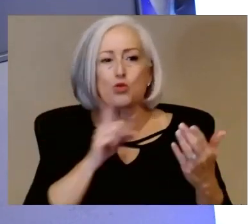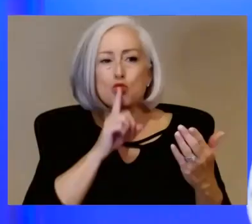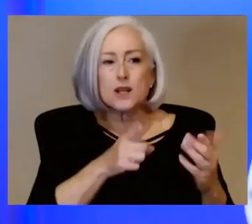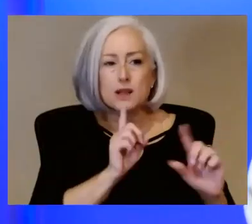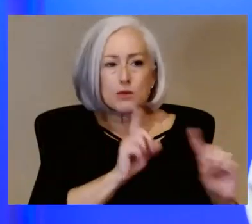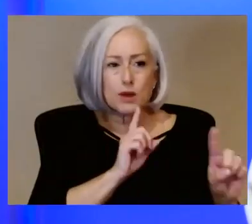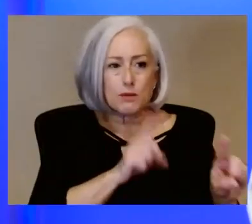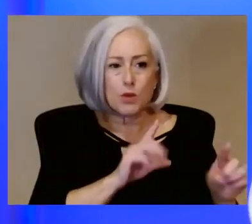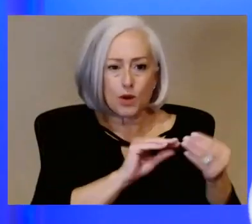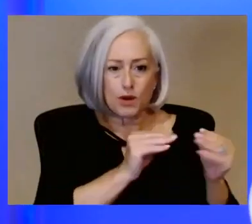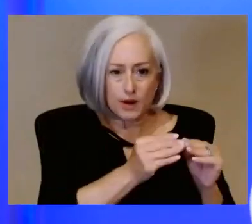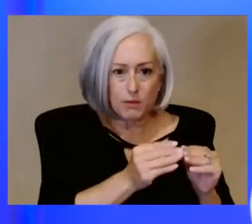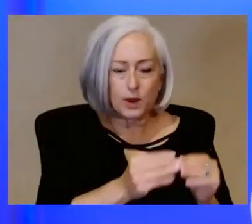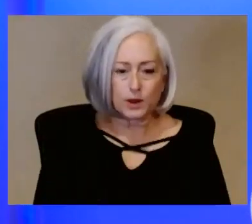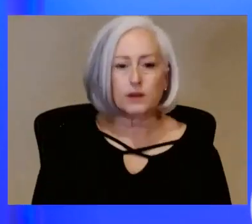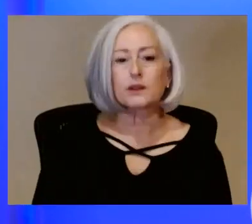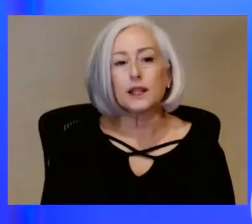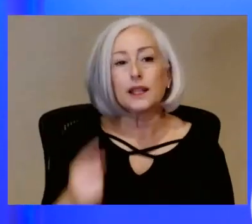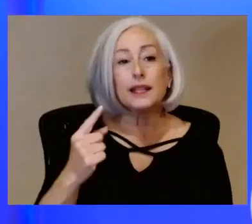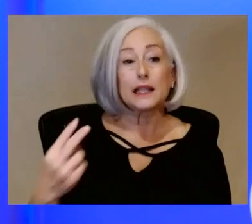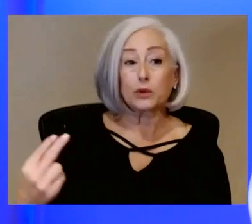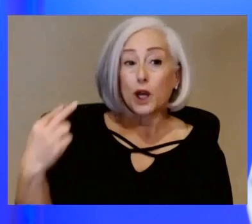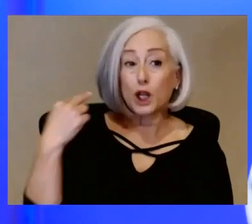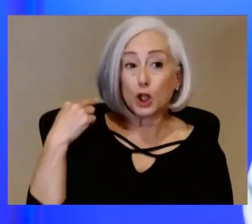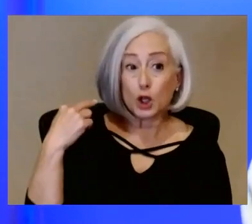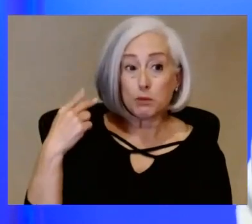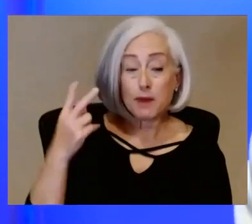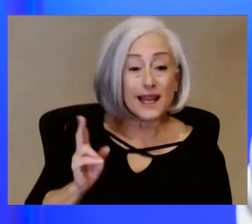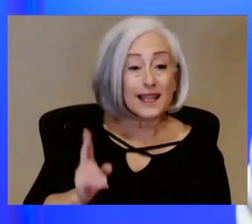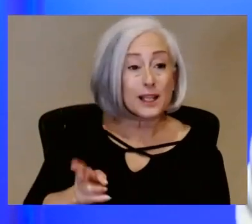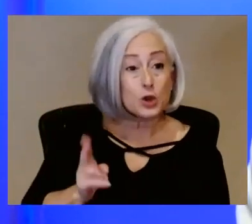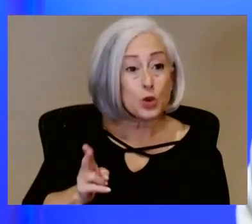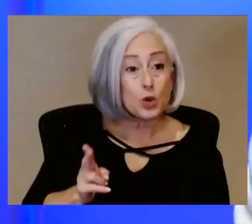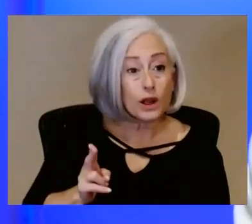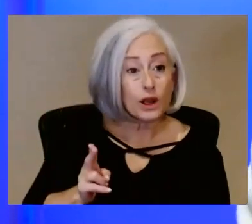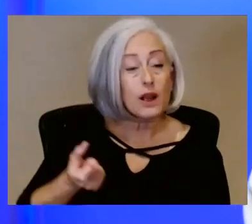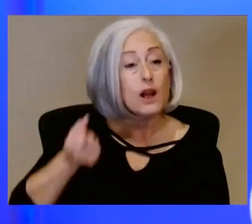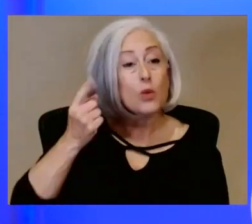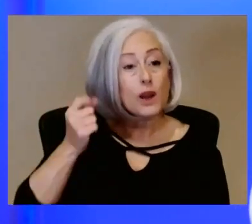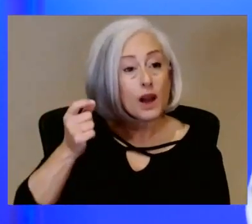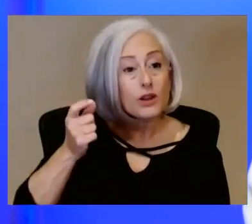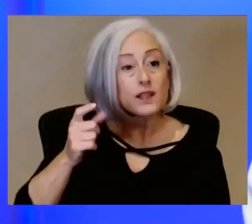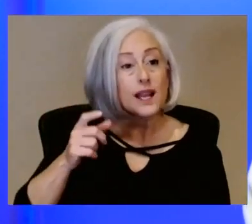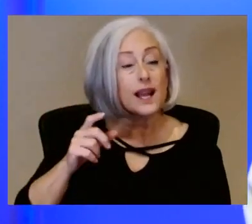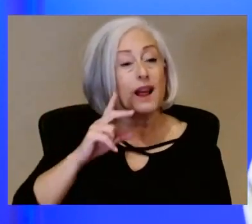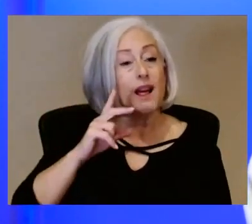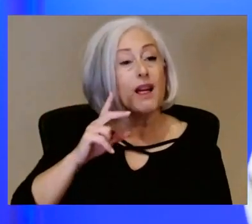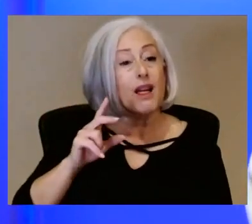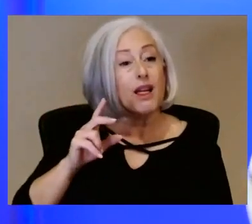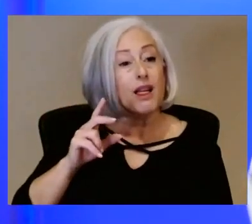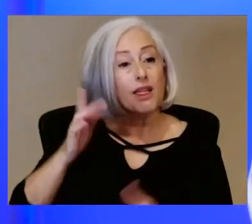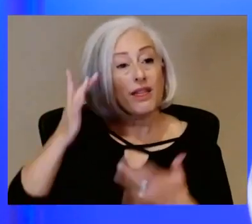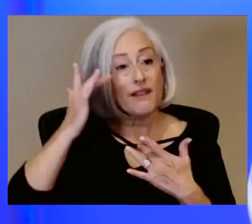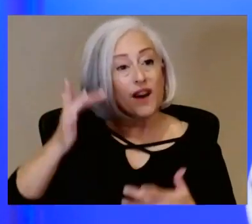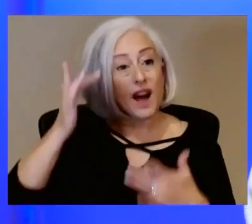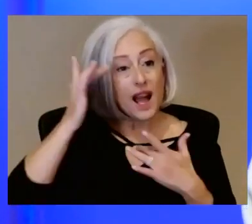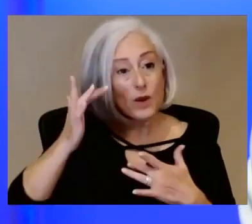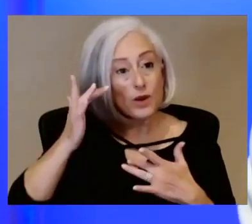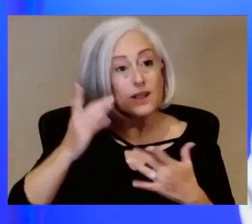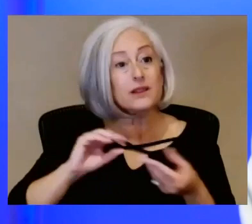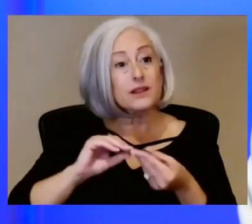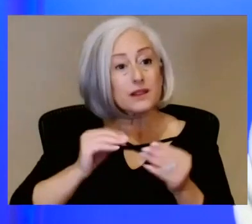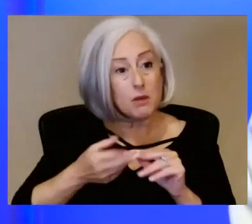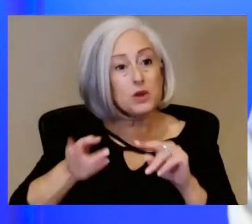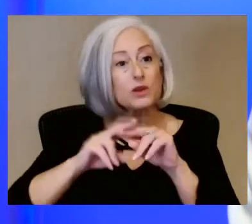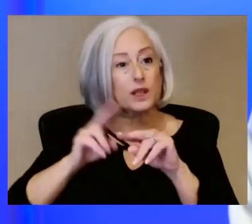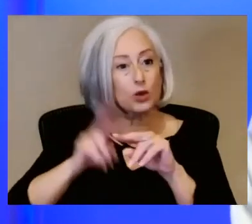look back historically and just understand that. We do understand that the circulation of the virus is increasing. Typically, we say it is probably